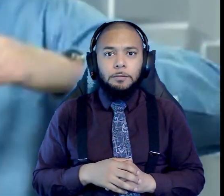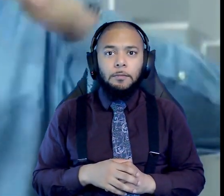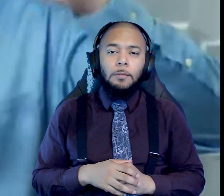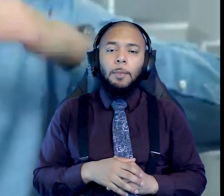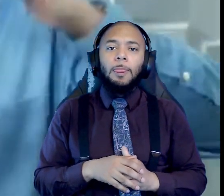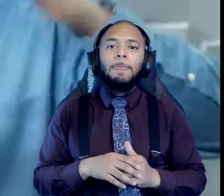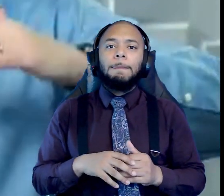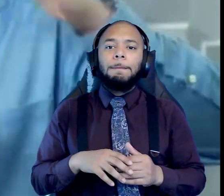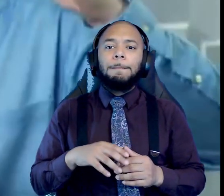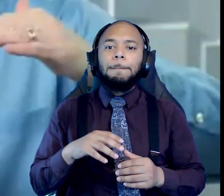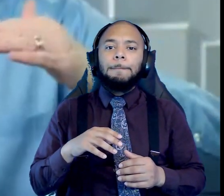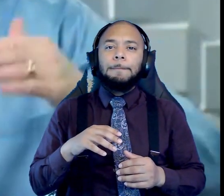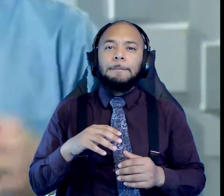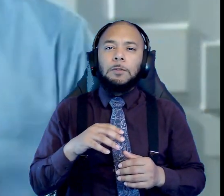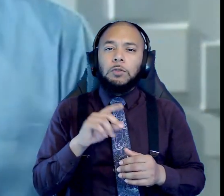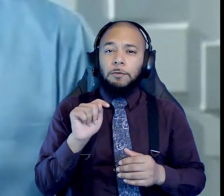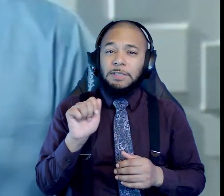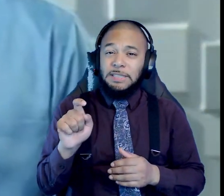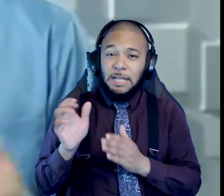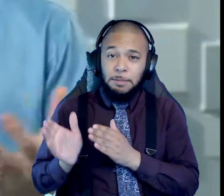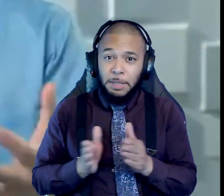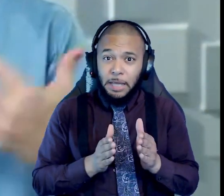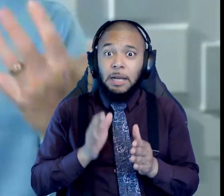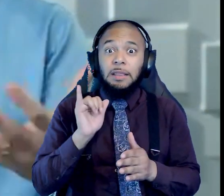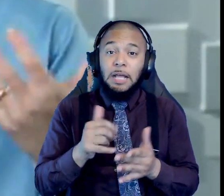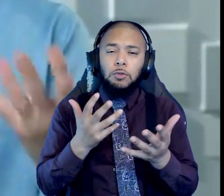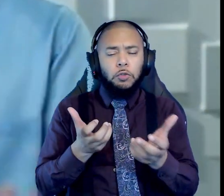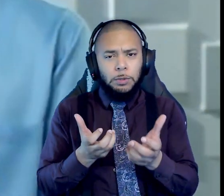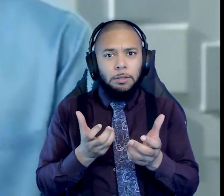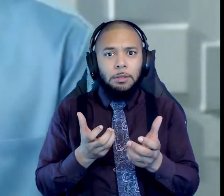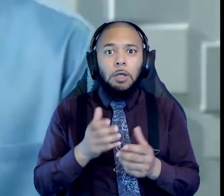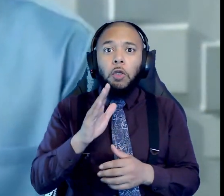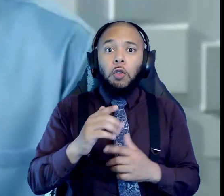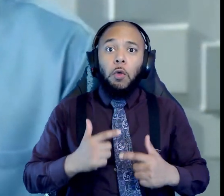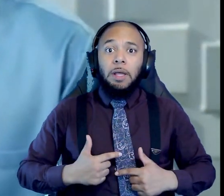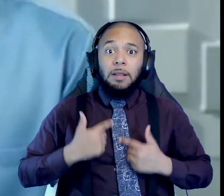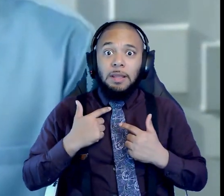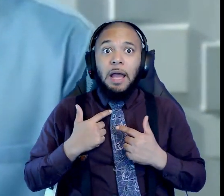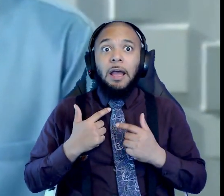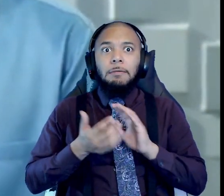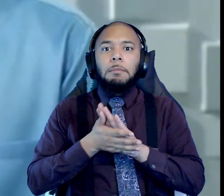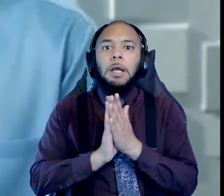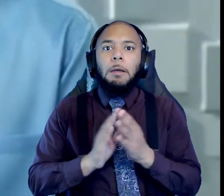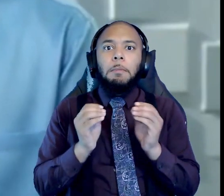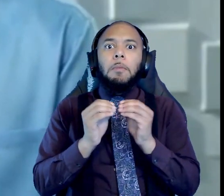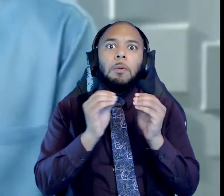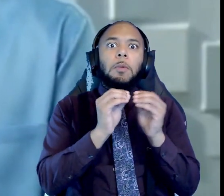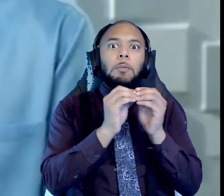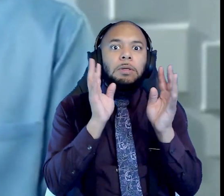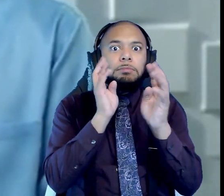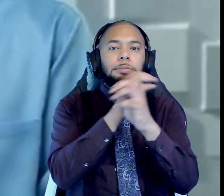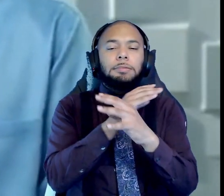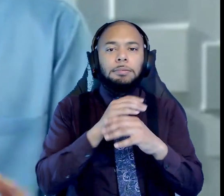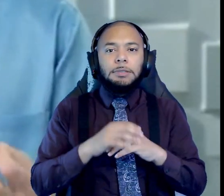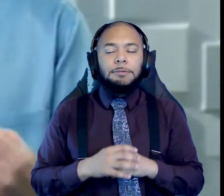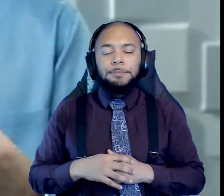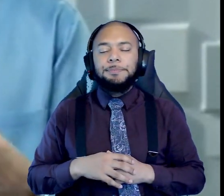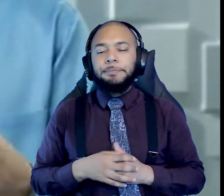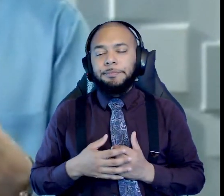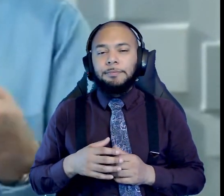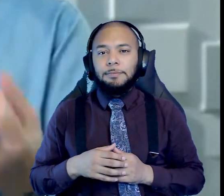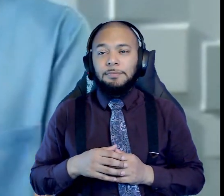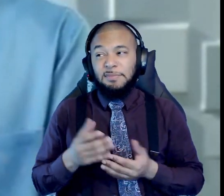that's what it when you're coming into tax planning that's what you mean as your life becomes more complicated and honestly that's that's the easiest way to put it